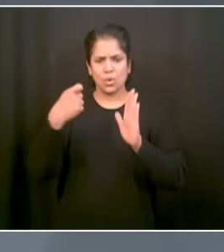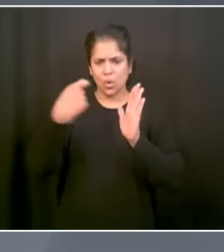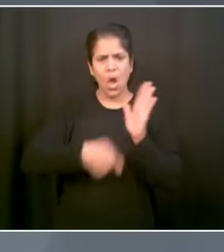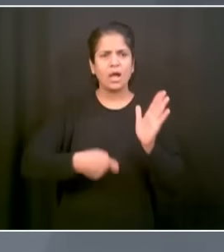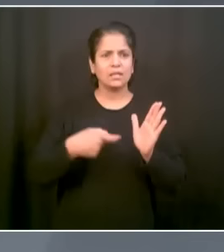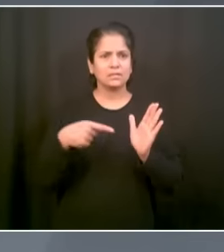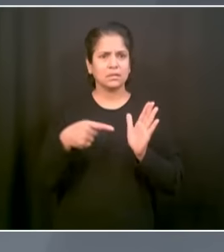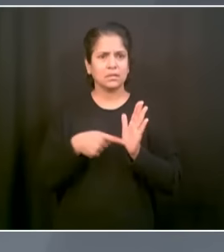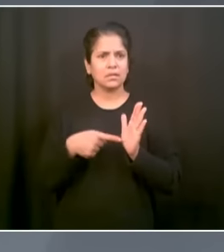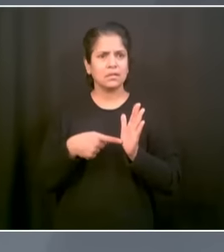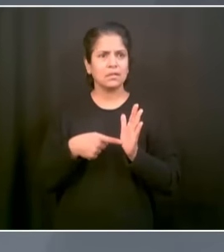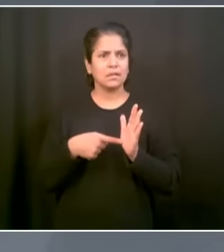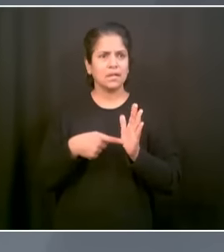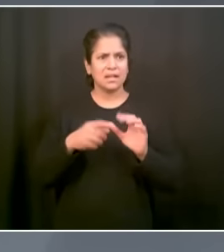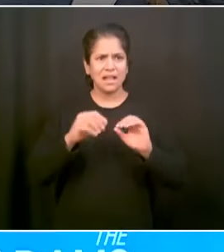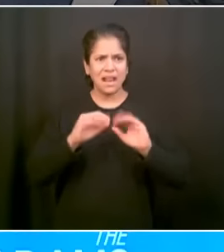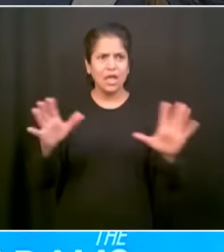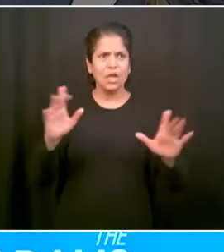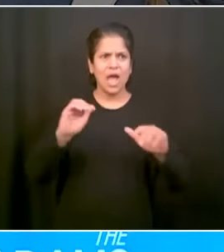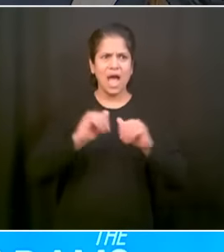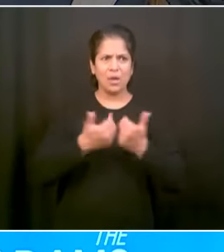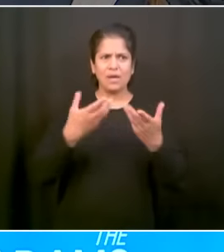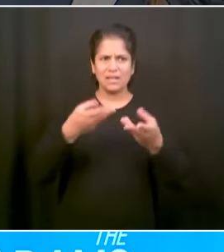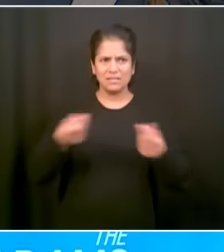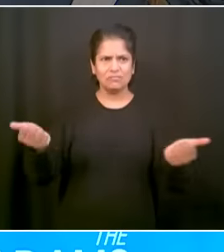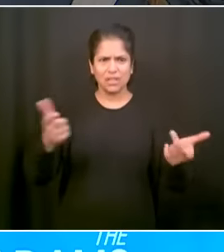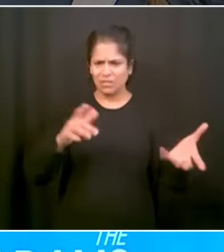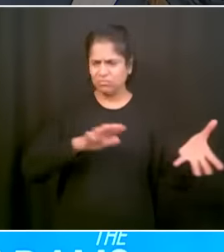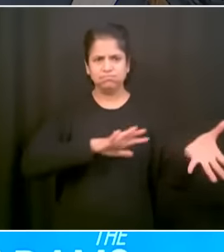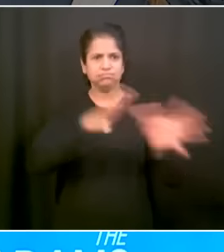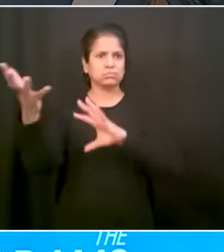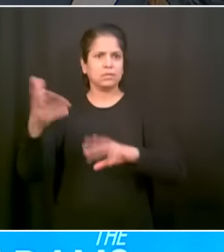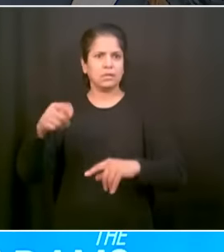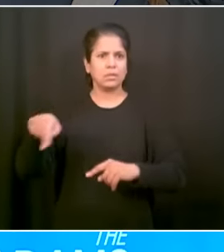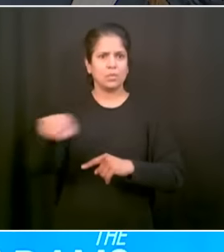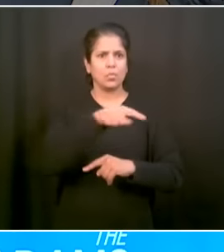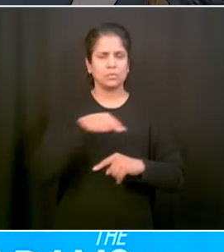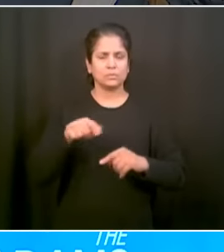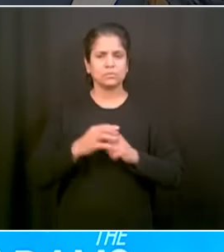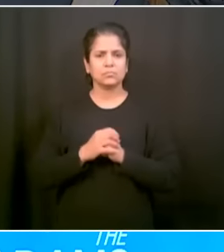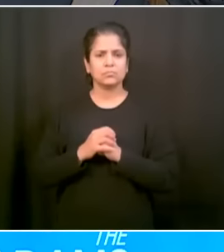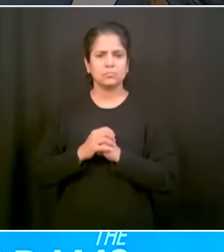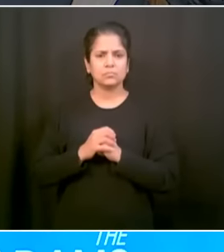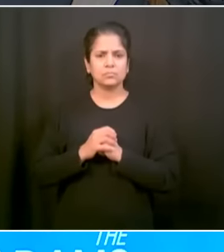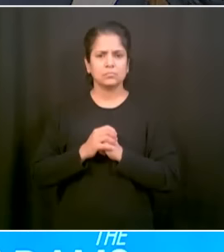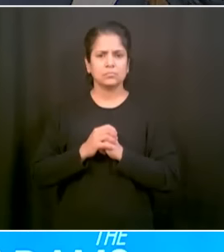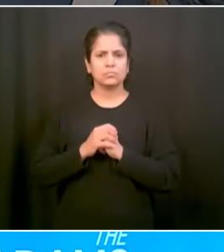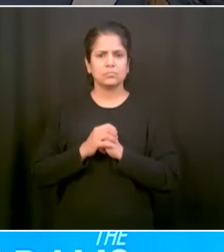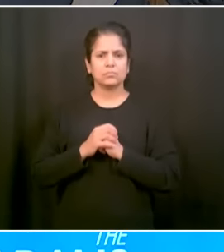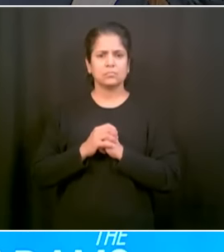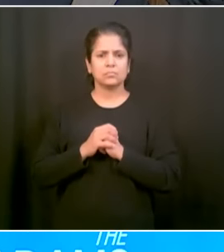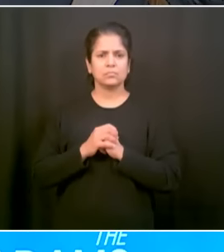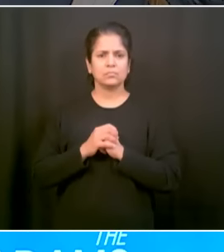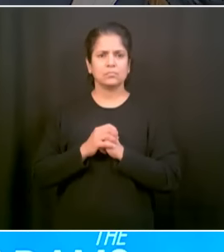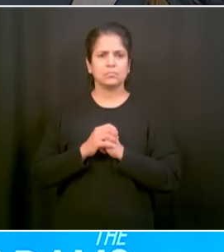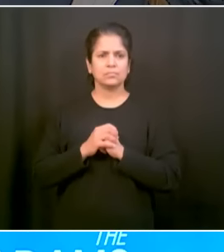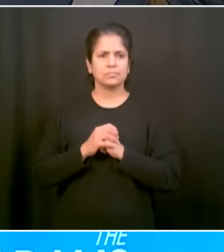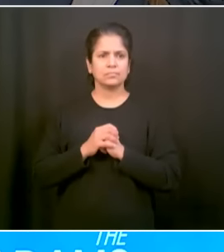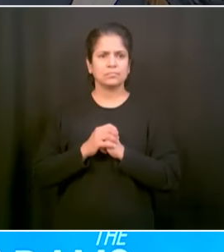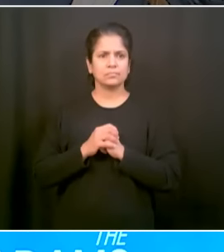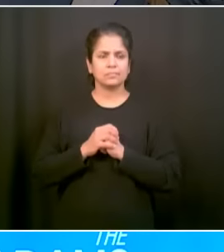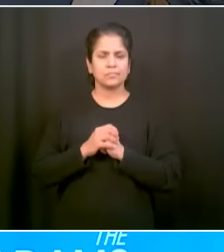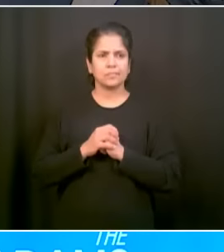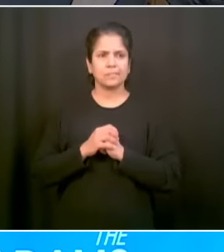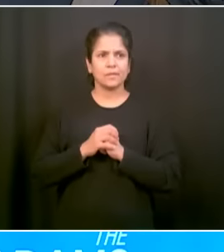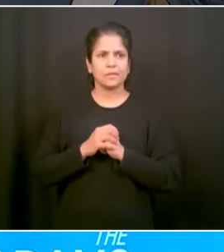actually get out of this crisis. This is like a massive budget gap, right? This is $12 billion. You still have to deliver a balanced budget in the next 17 days, 18 days,